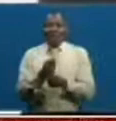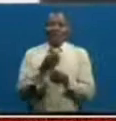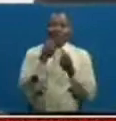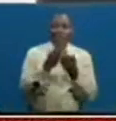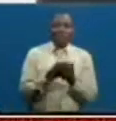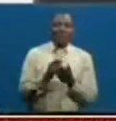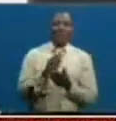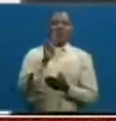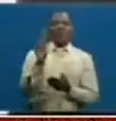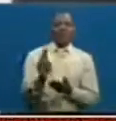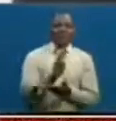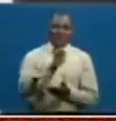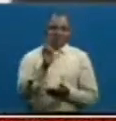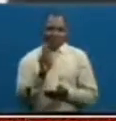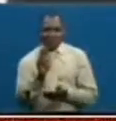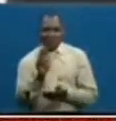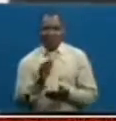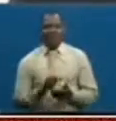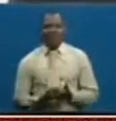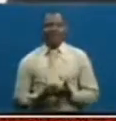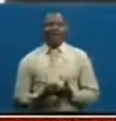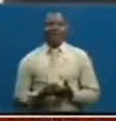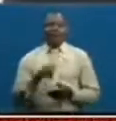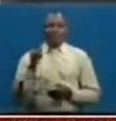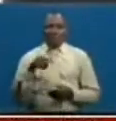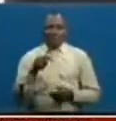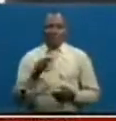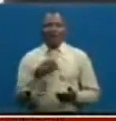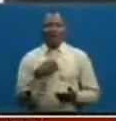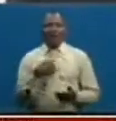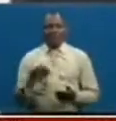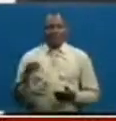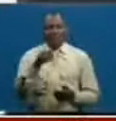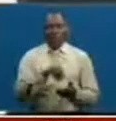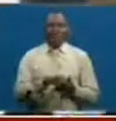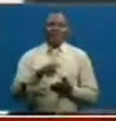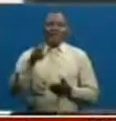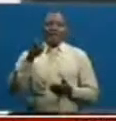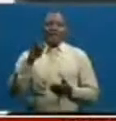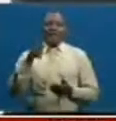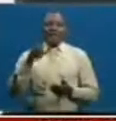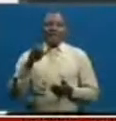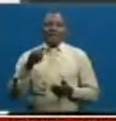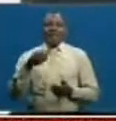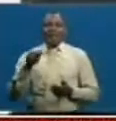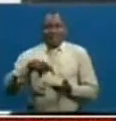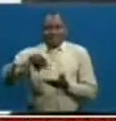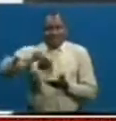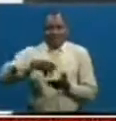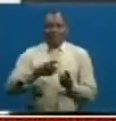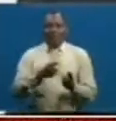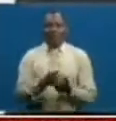for them to be used, you need to have them in a digital format. And